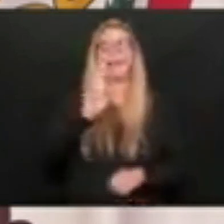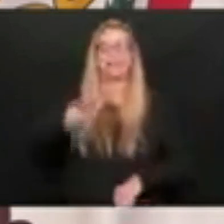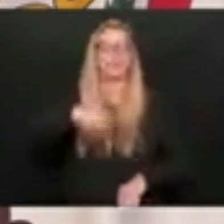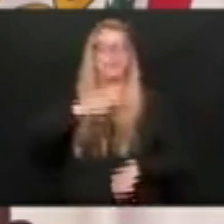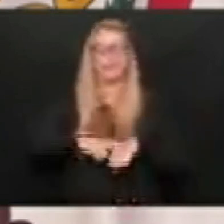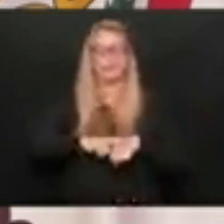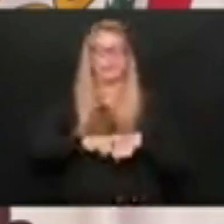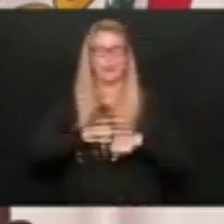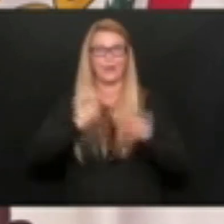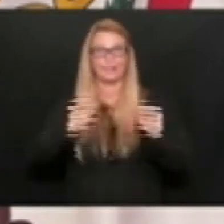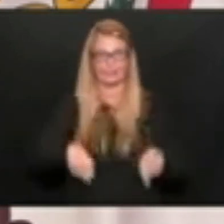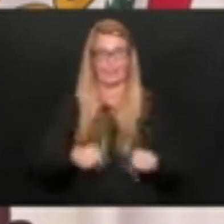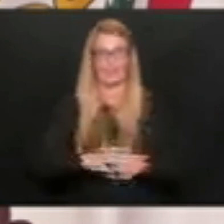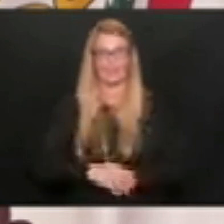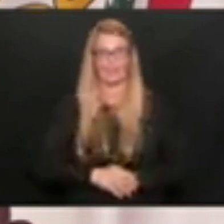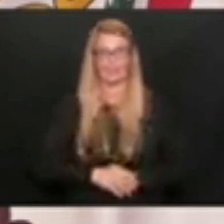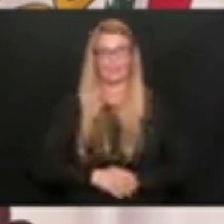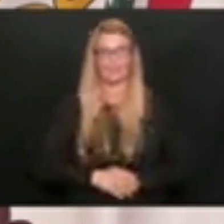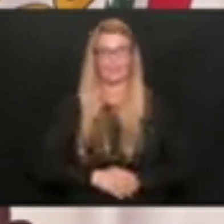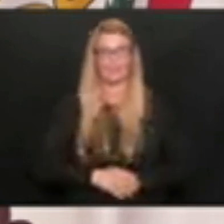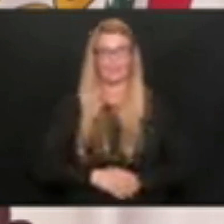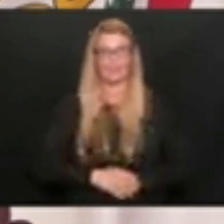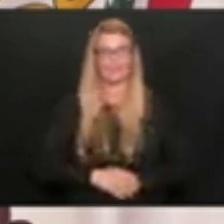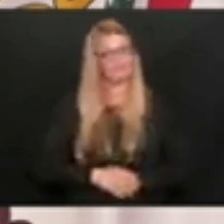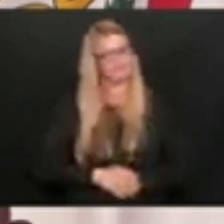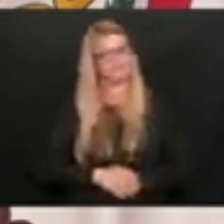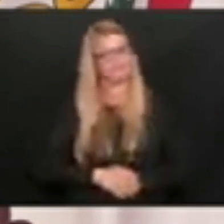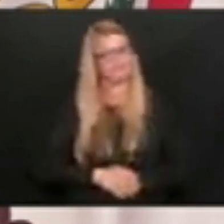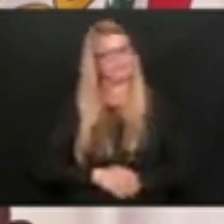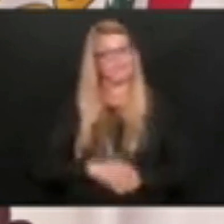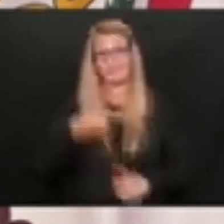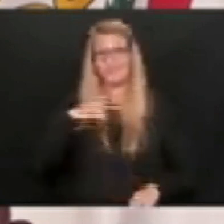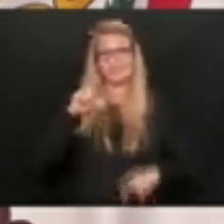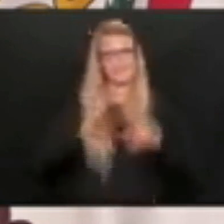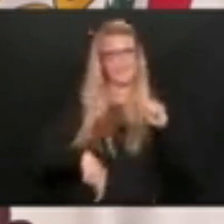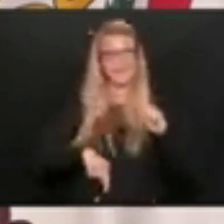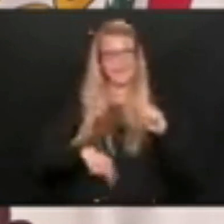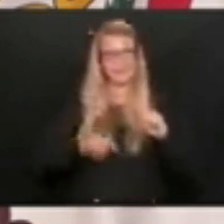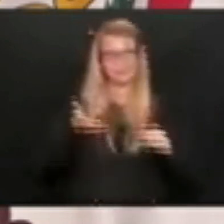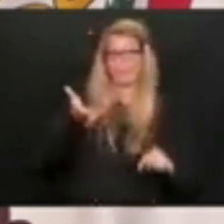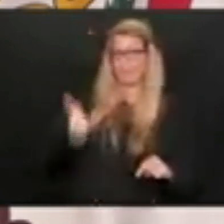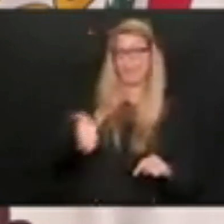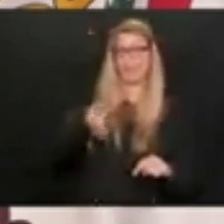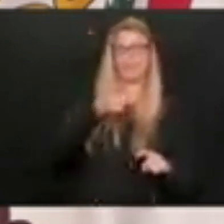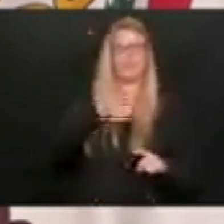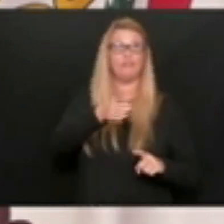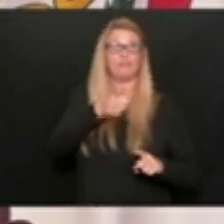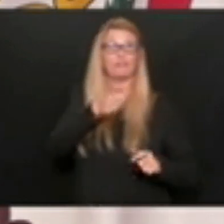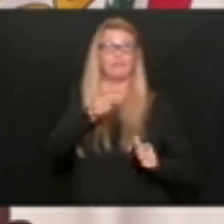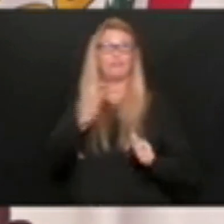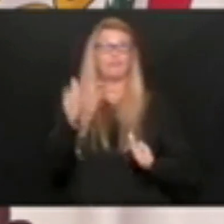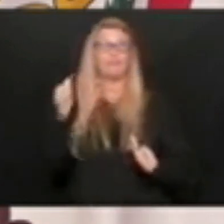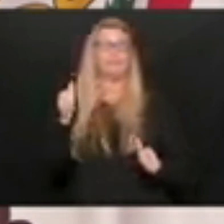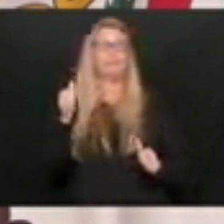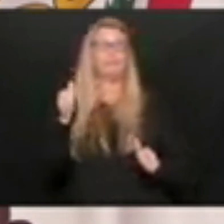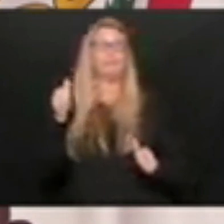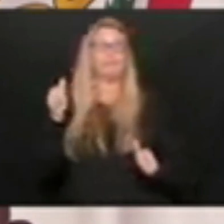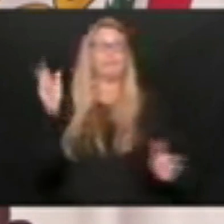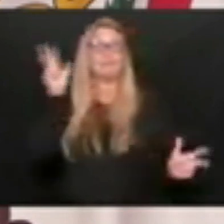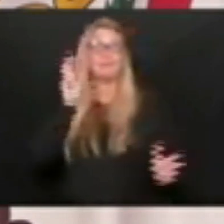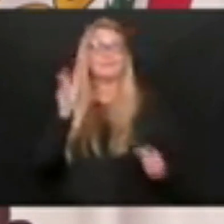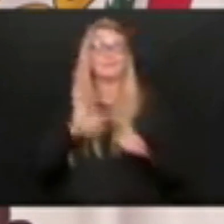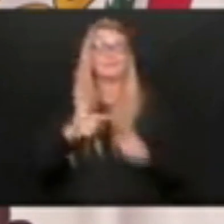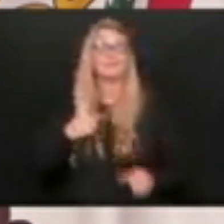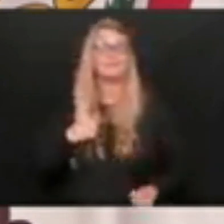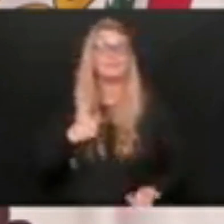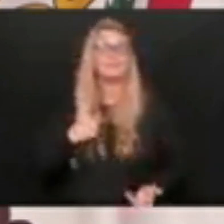normalcy as we can be. And I can't be there if you don't listen, because this will go